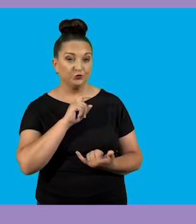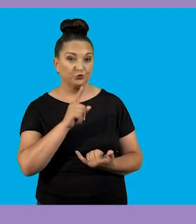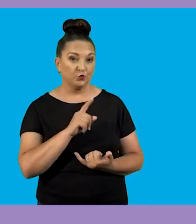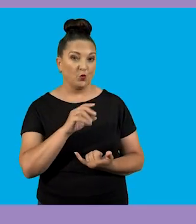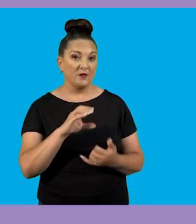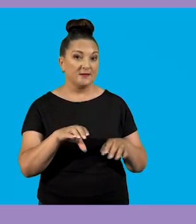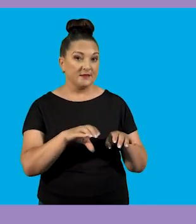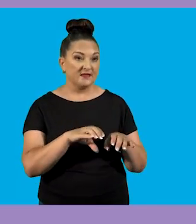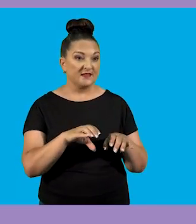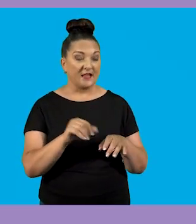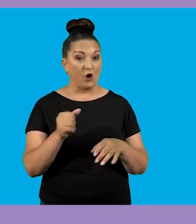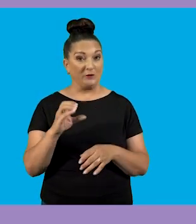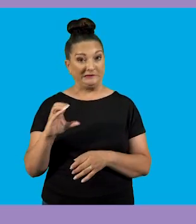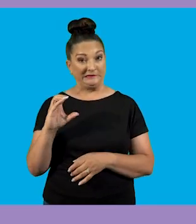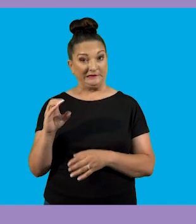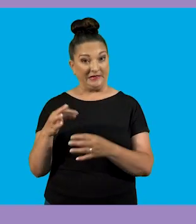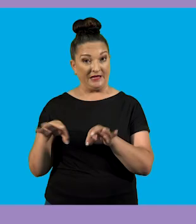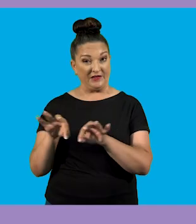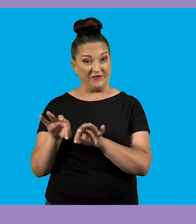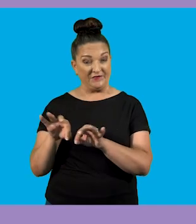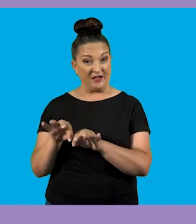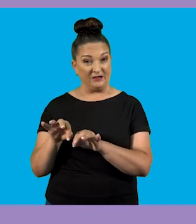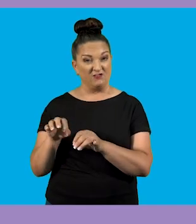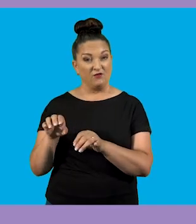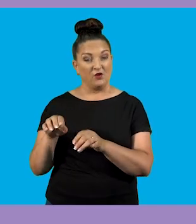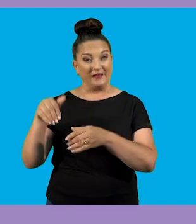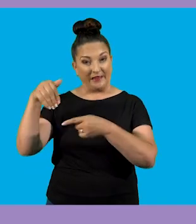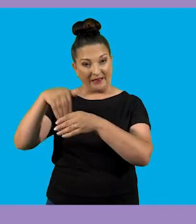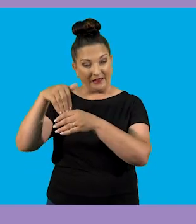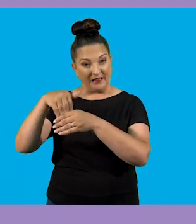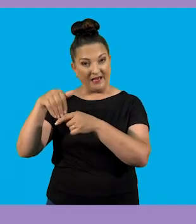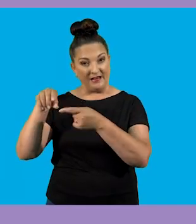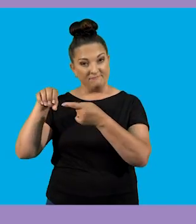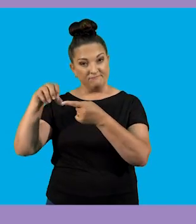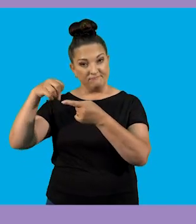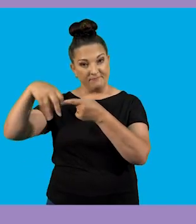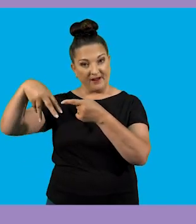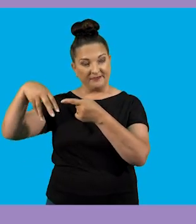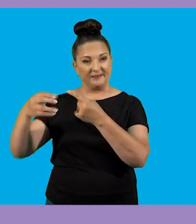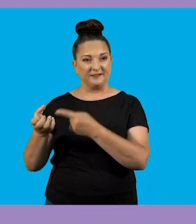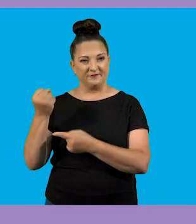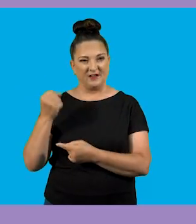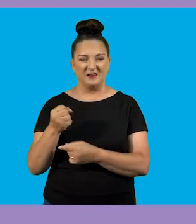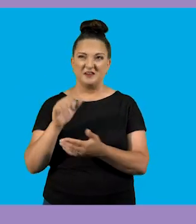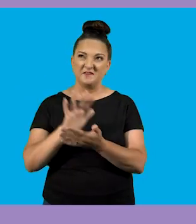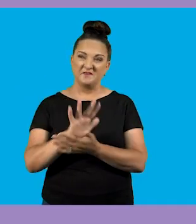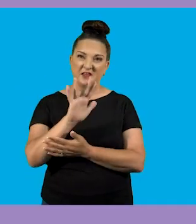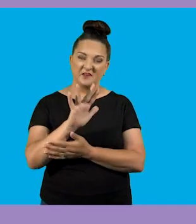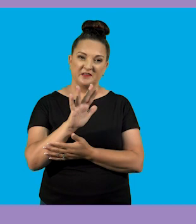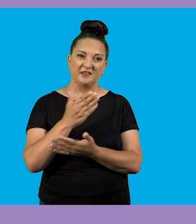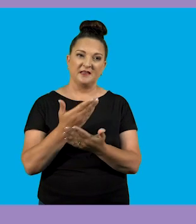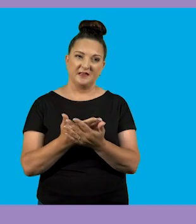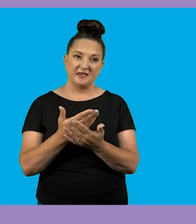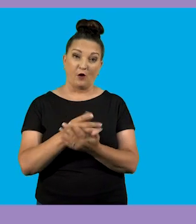factors of the value of c. So when we look at 15, we know that 15 comes from 1 multiplied by